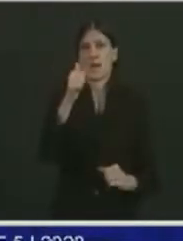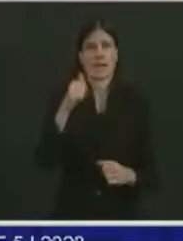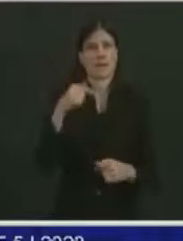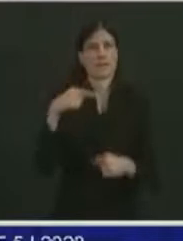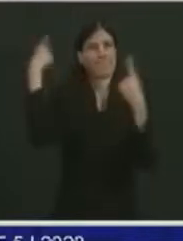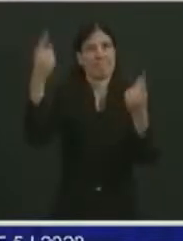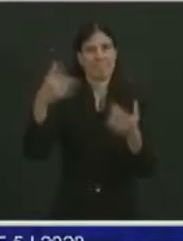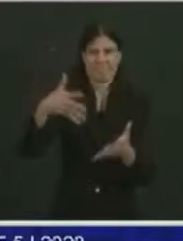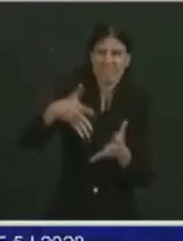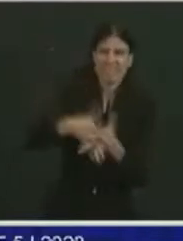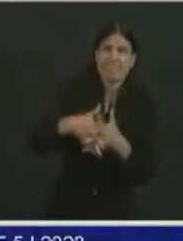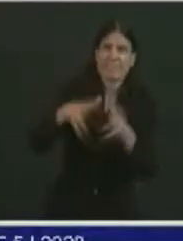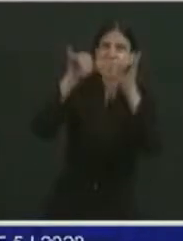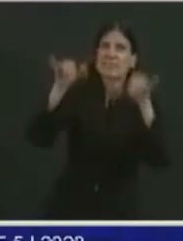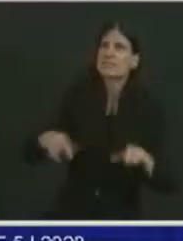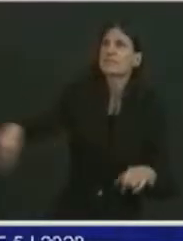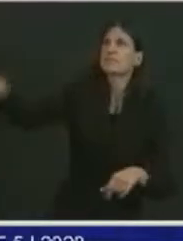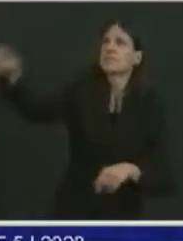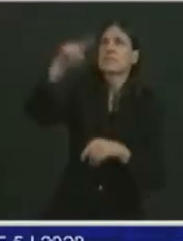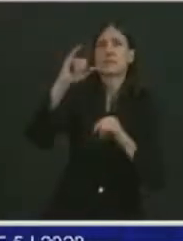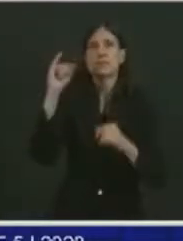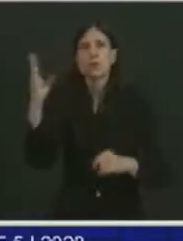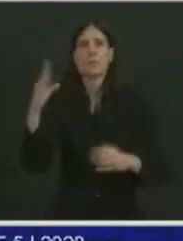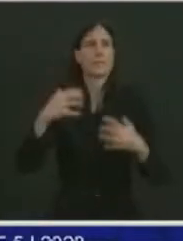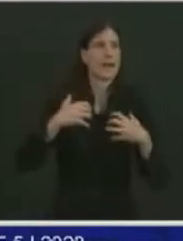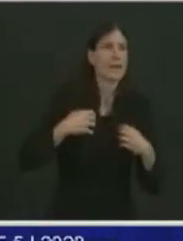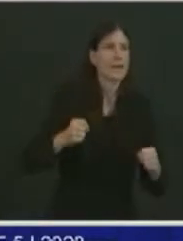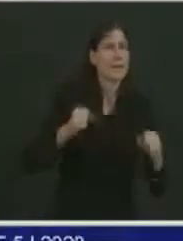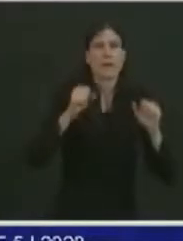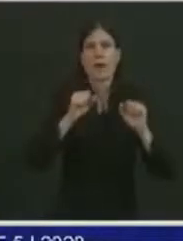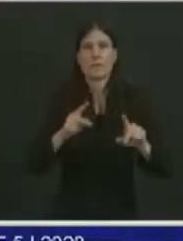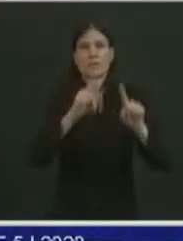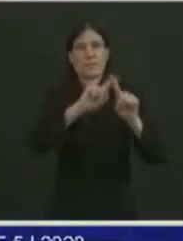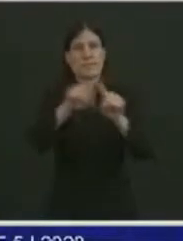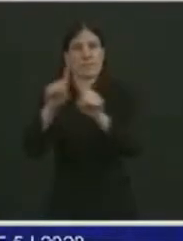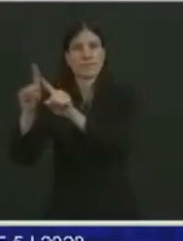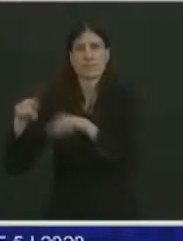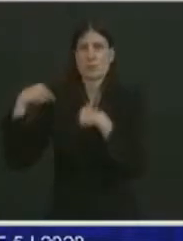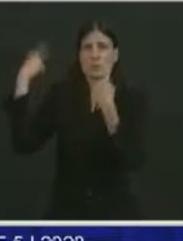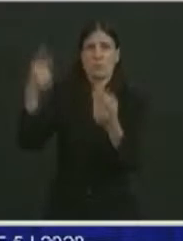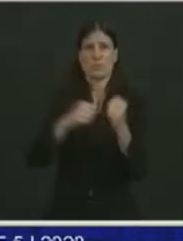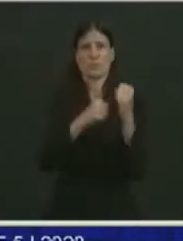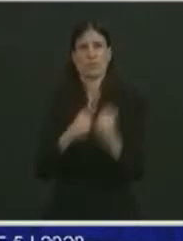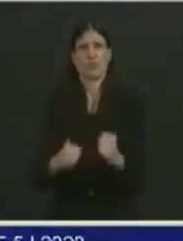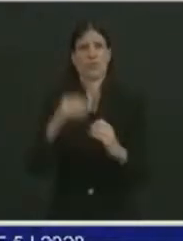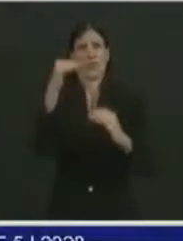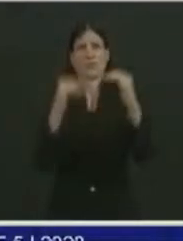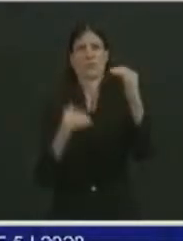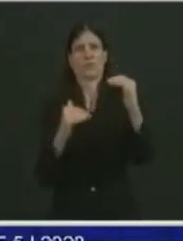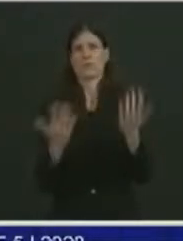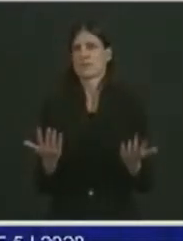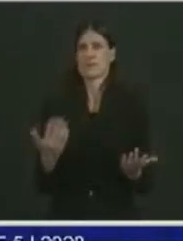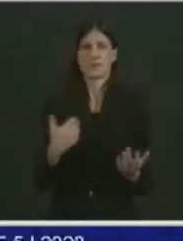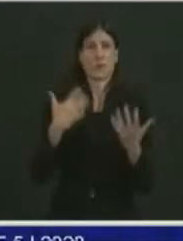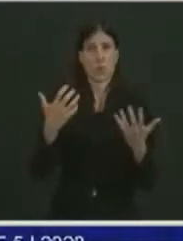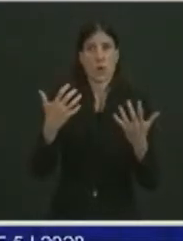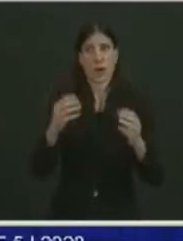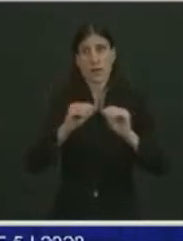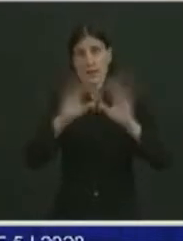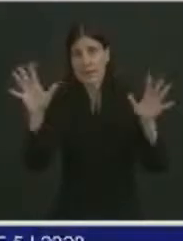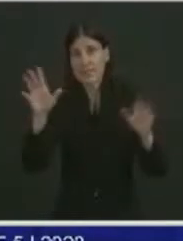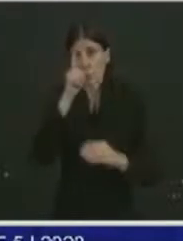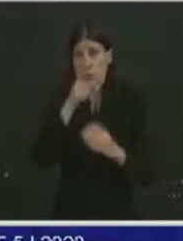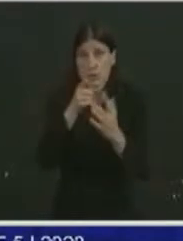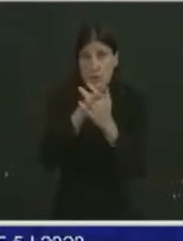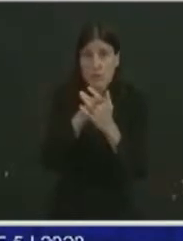occur, but really being able to speak clearly to the fact that people have